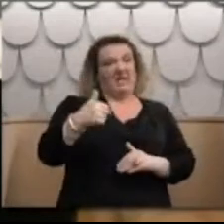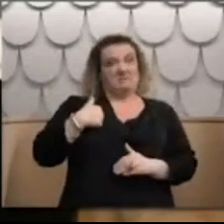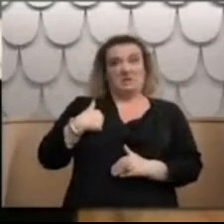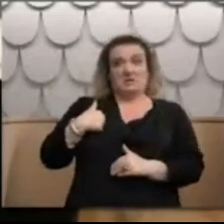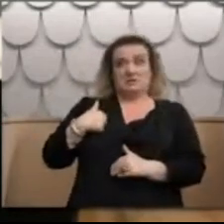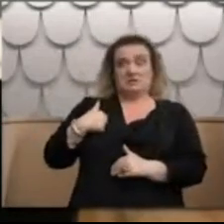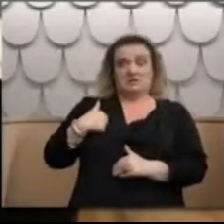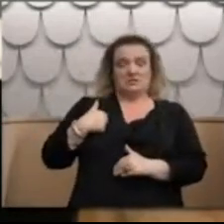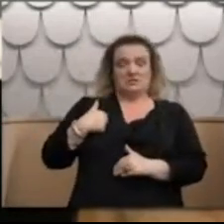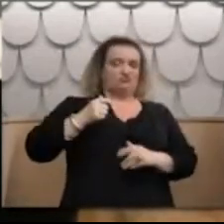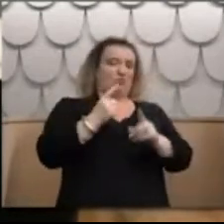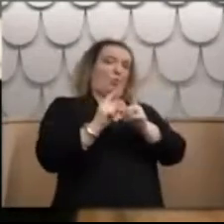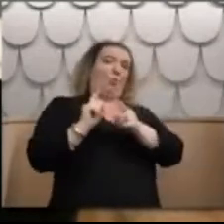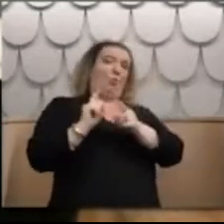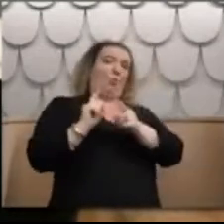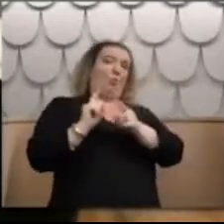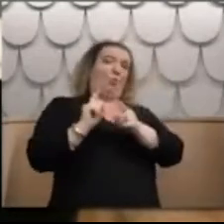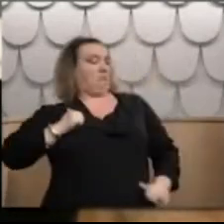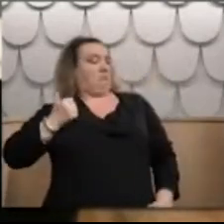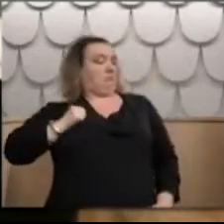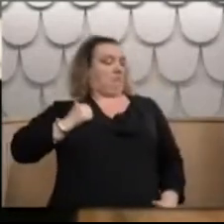think he was a big man.